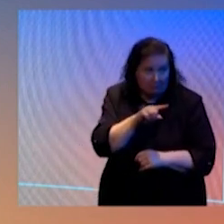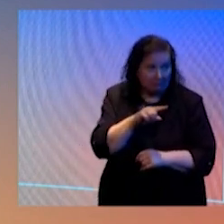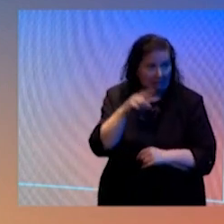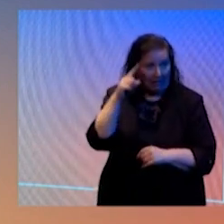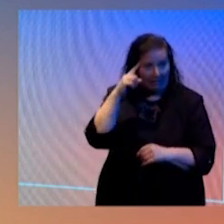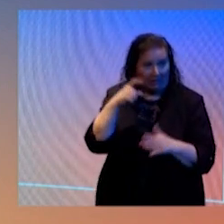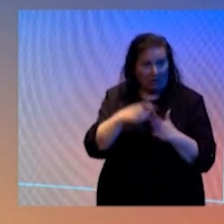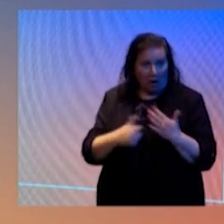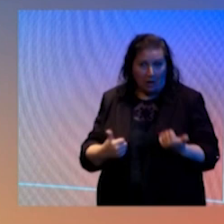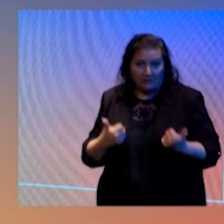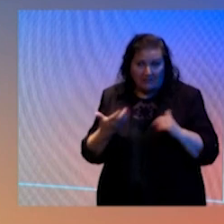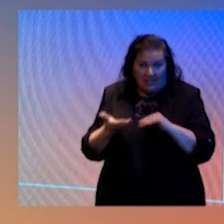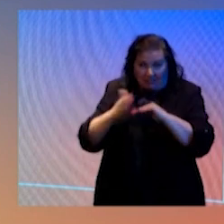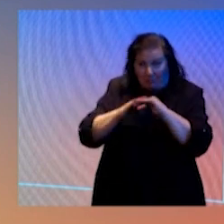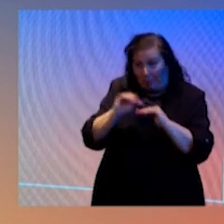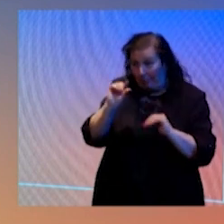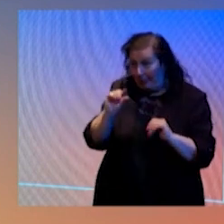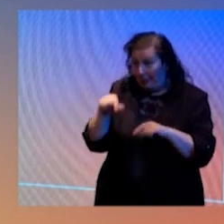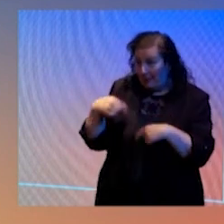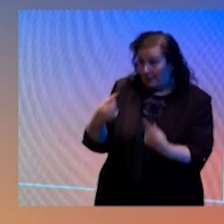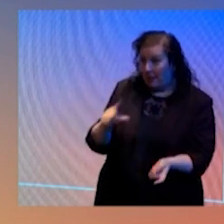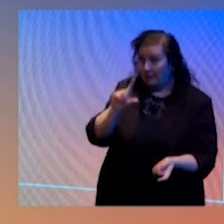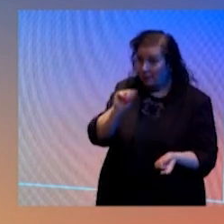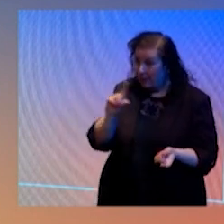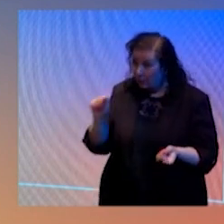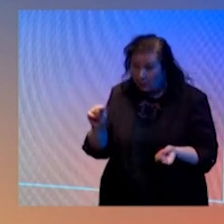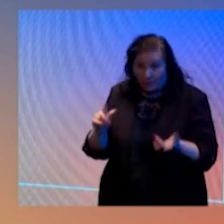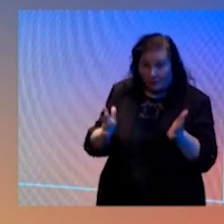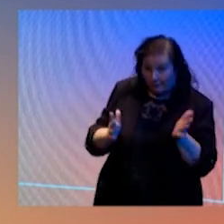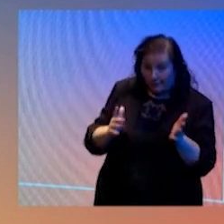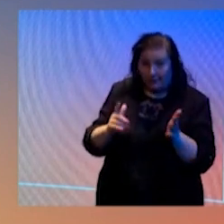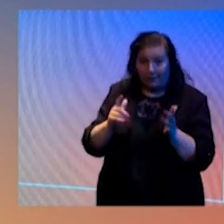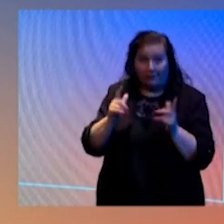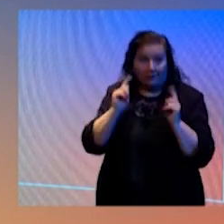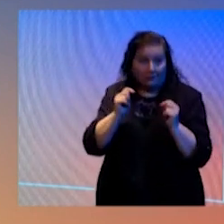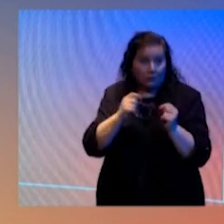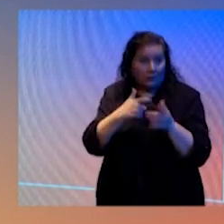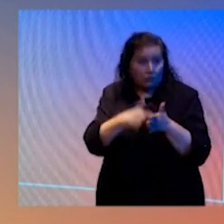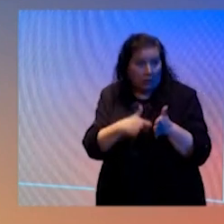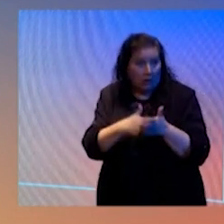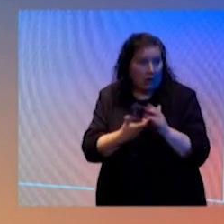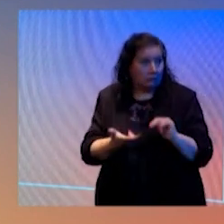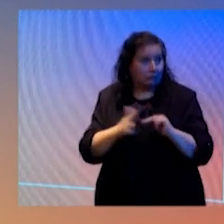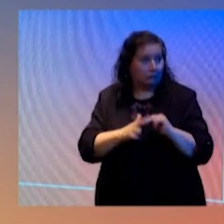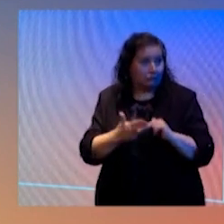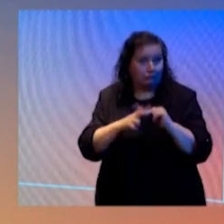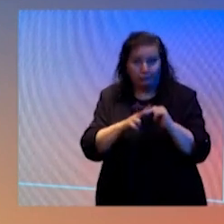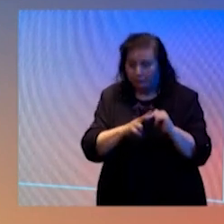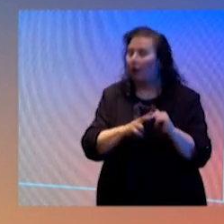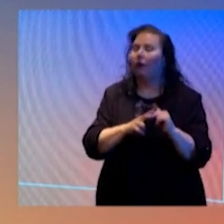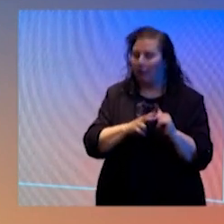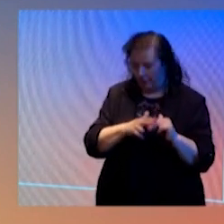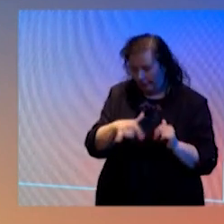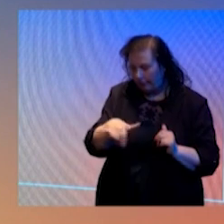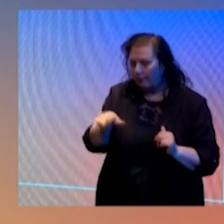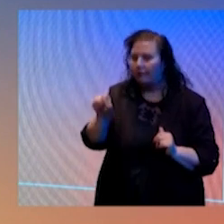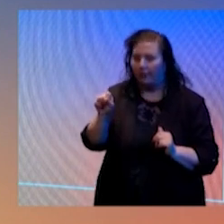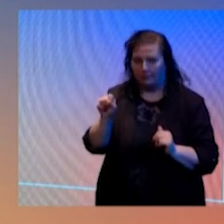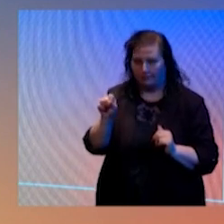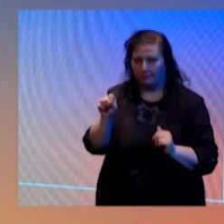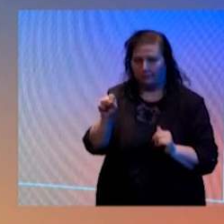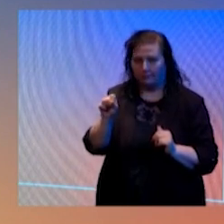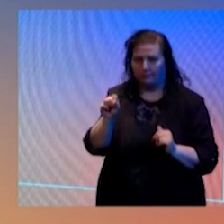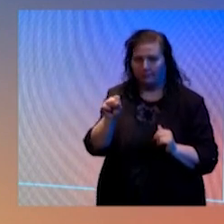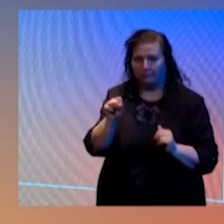cost of living has gone up a little bit since then? Cost of tuition up a little bit? Sure has. How do we